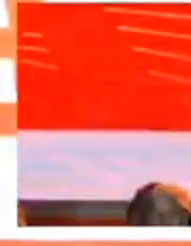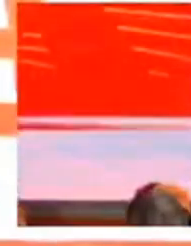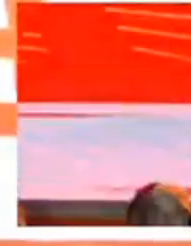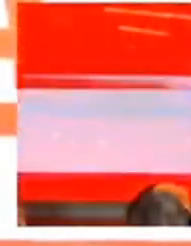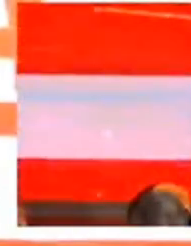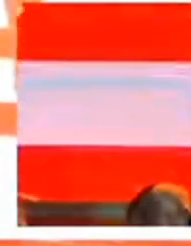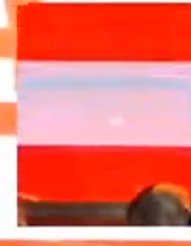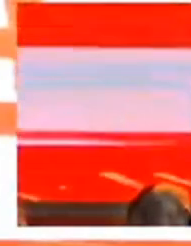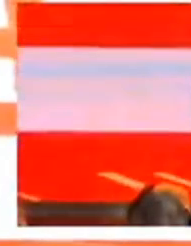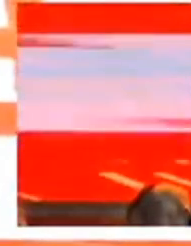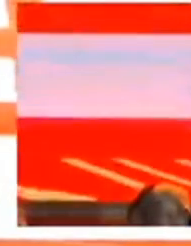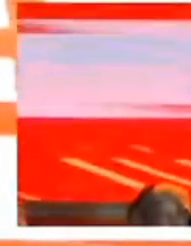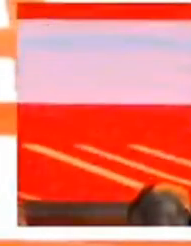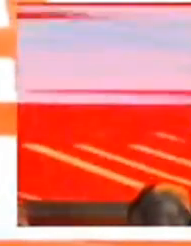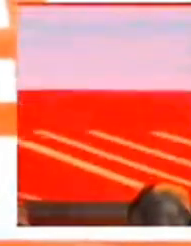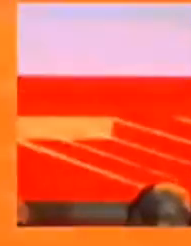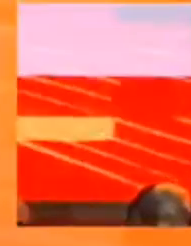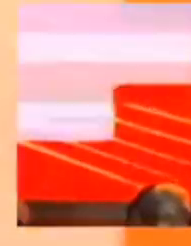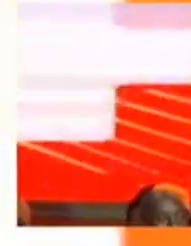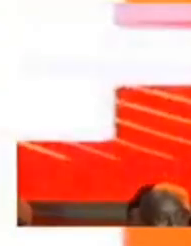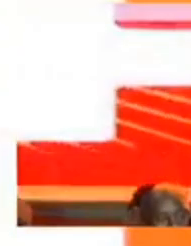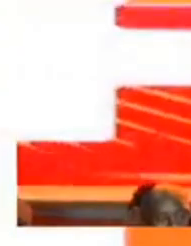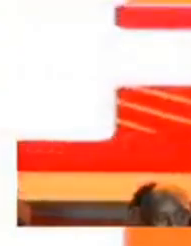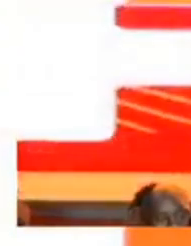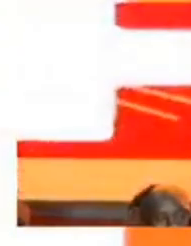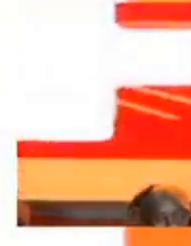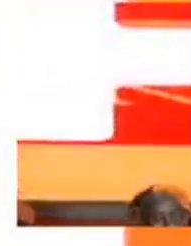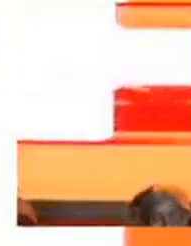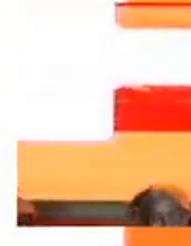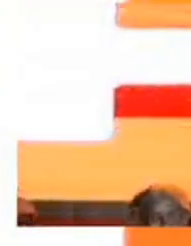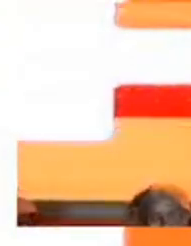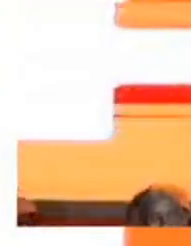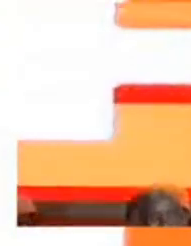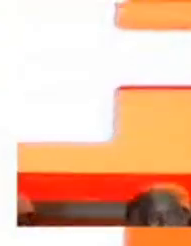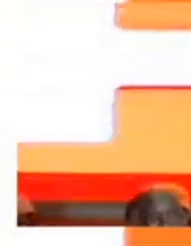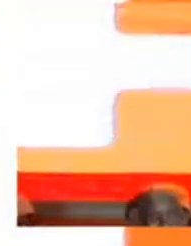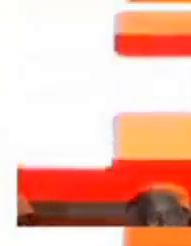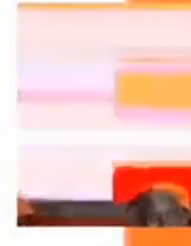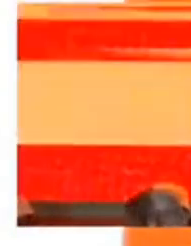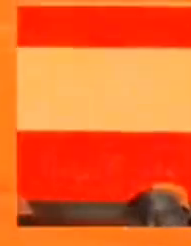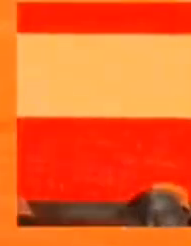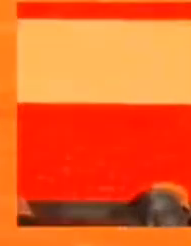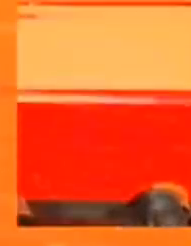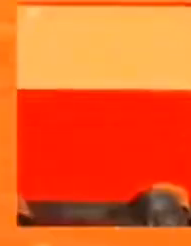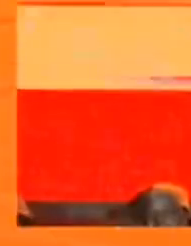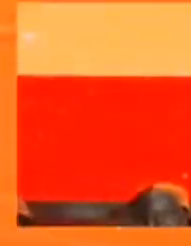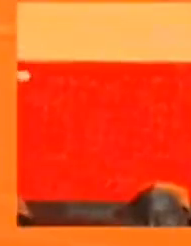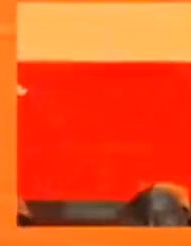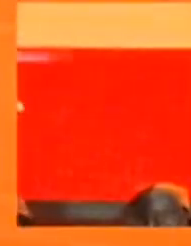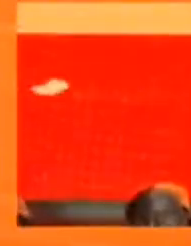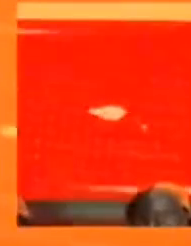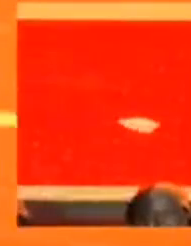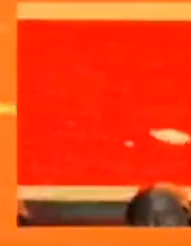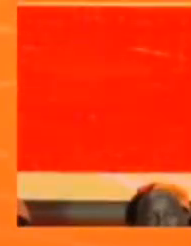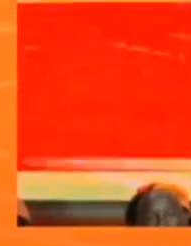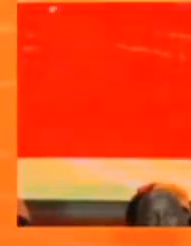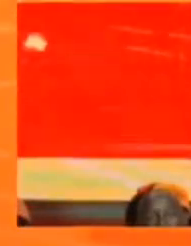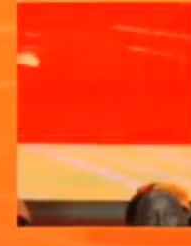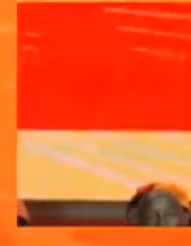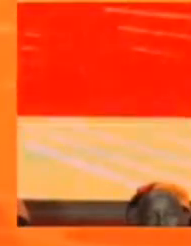places so that the children can get to school. The PNP said for those children, we will give